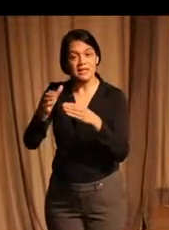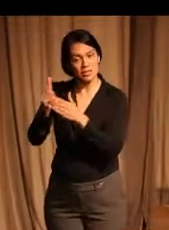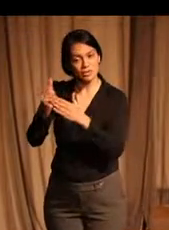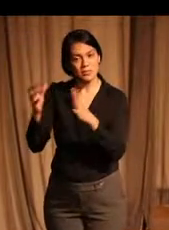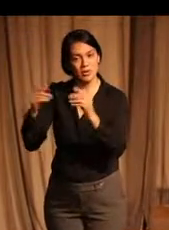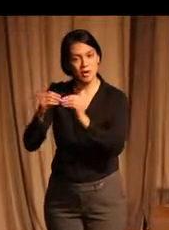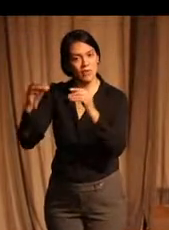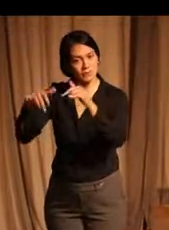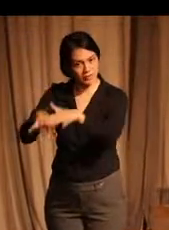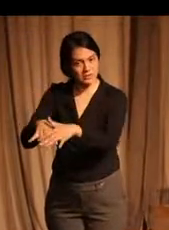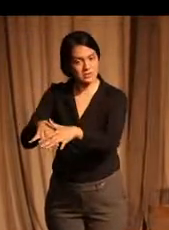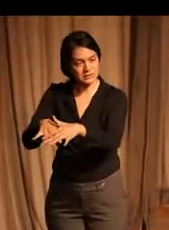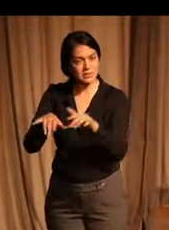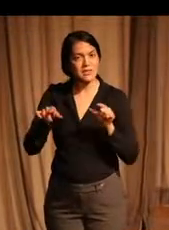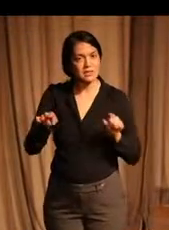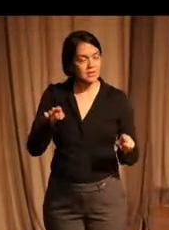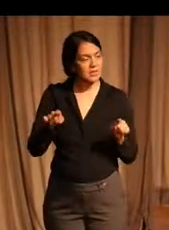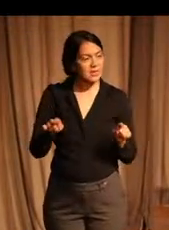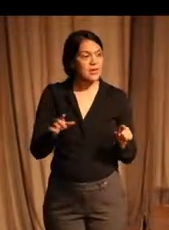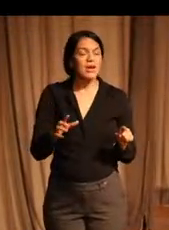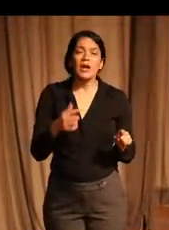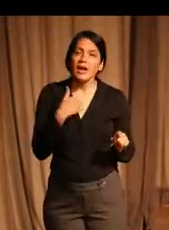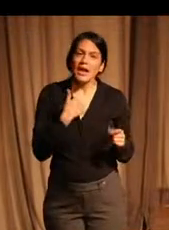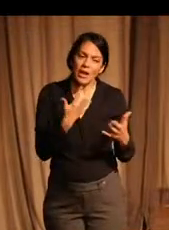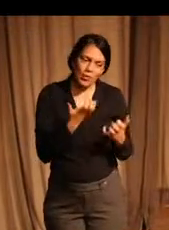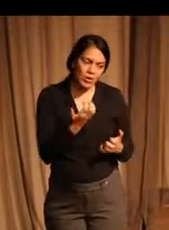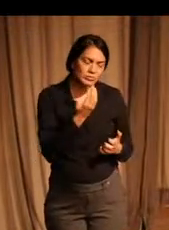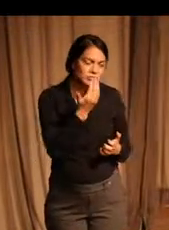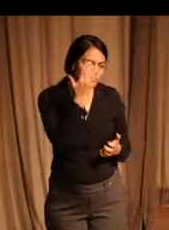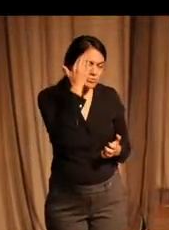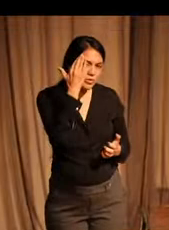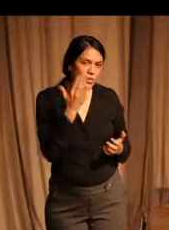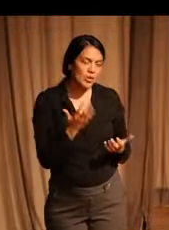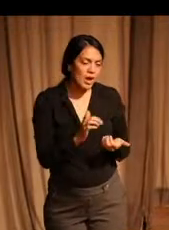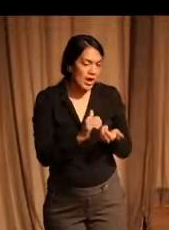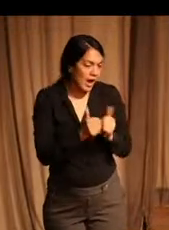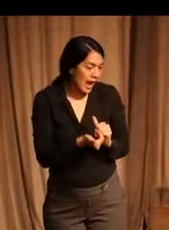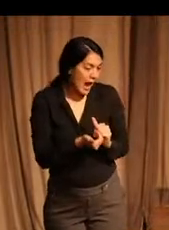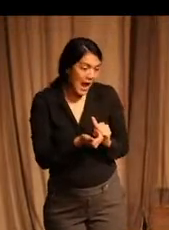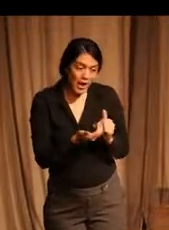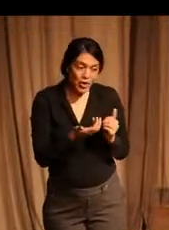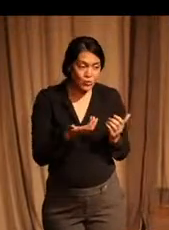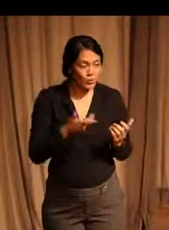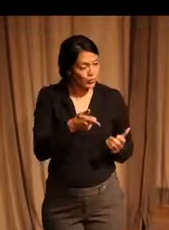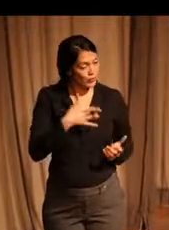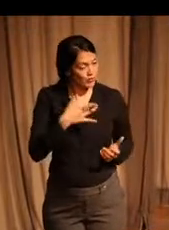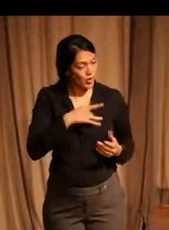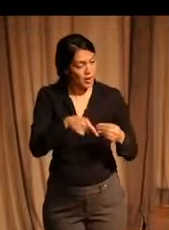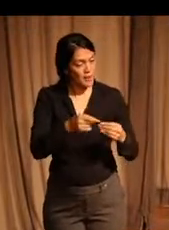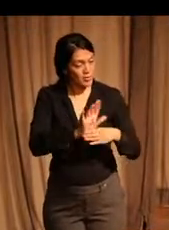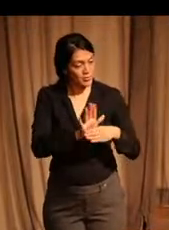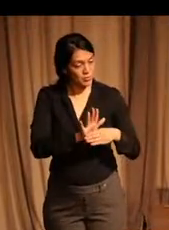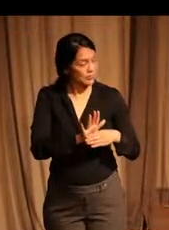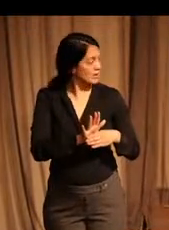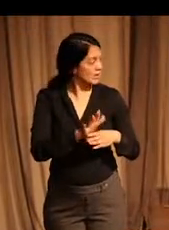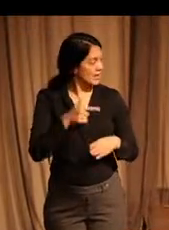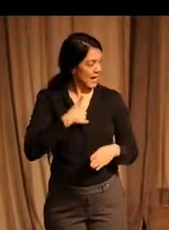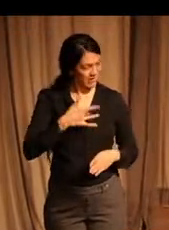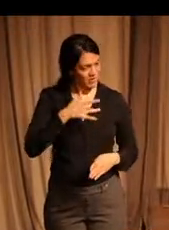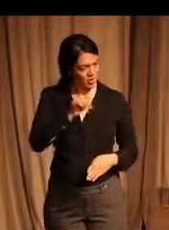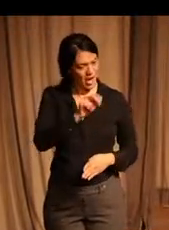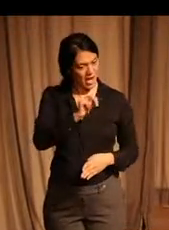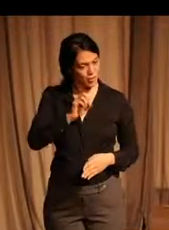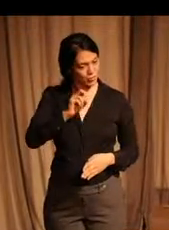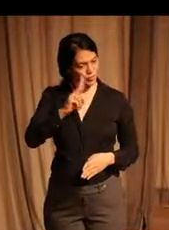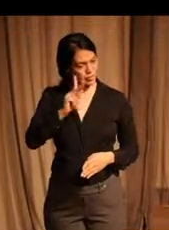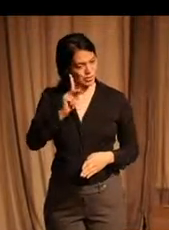those one-on-one interviews. And Annouchka, I feel like you would be the perfect person to do the grounding on that. The